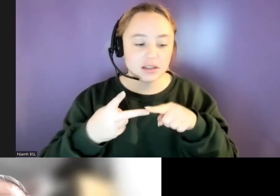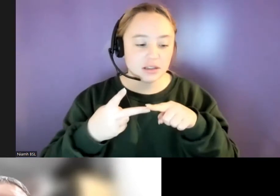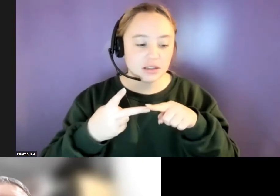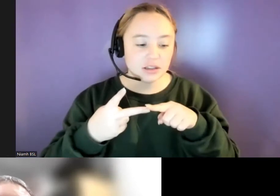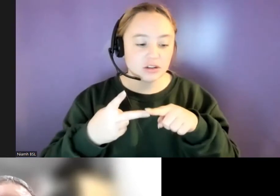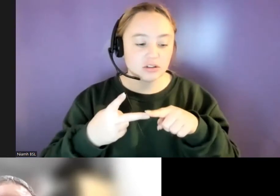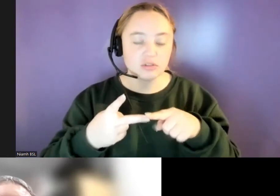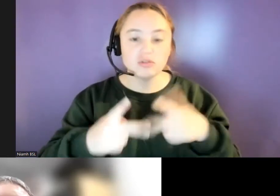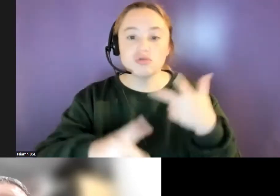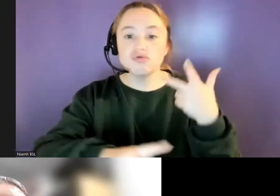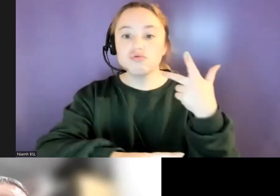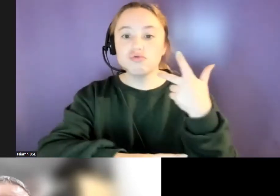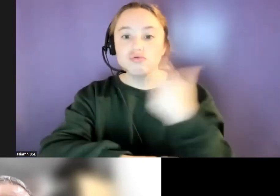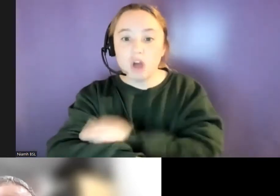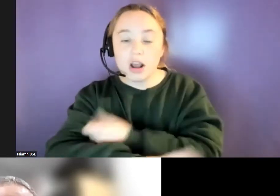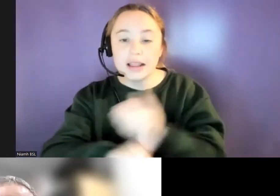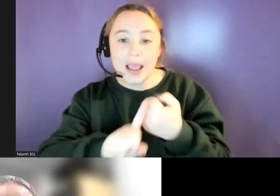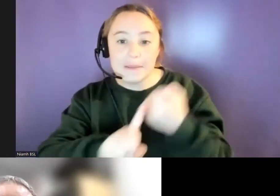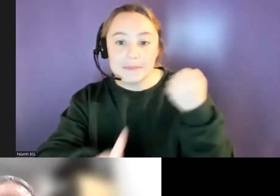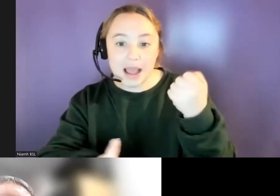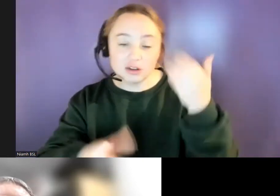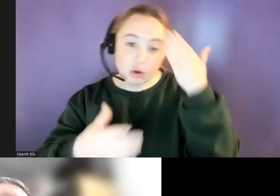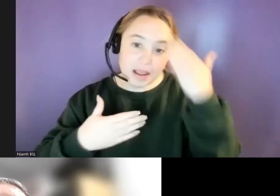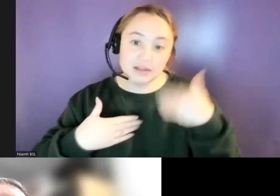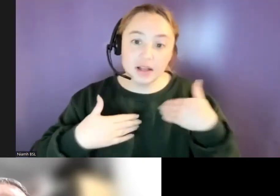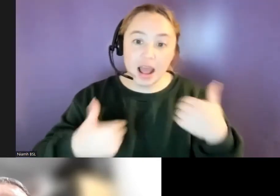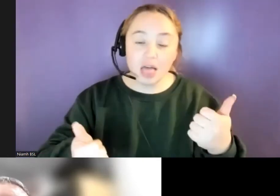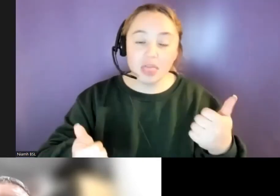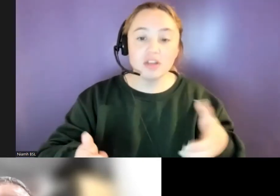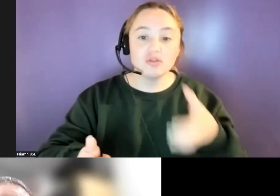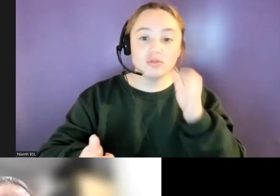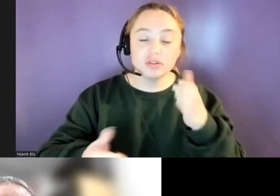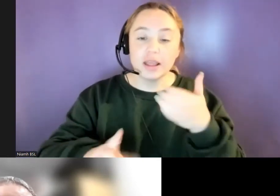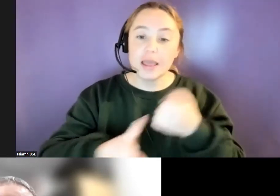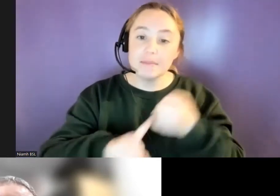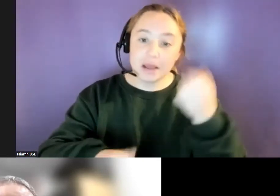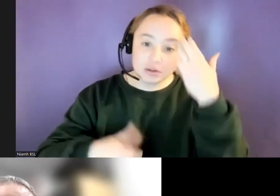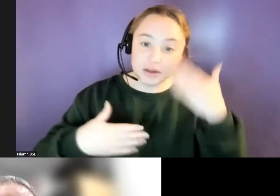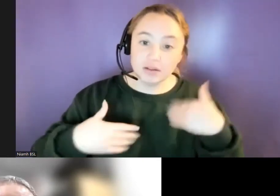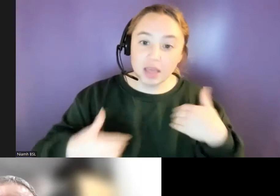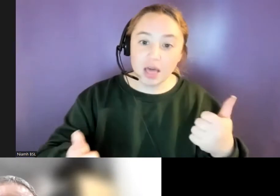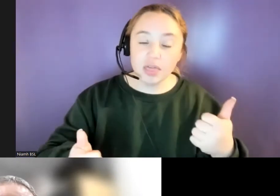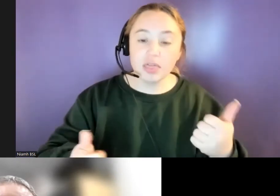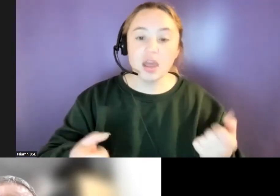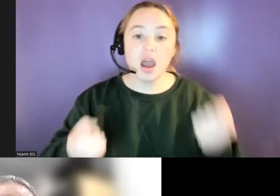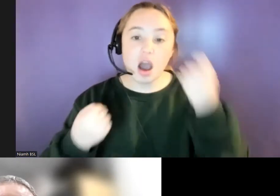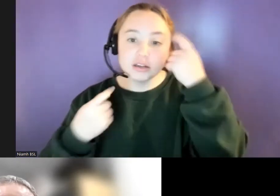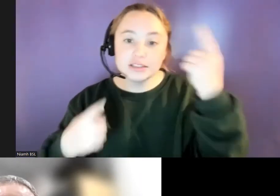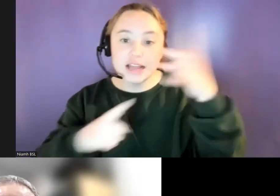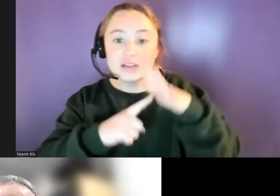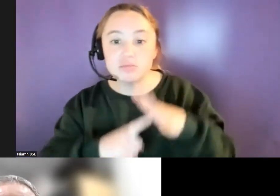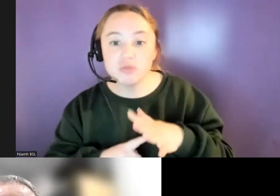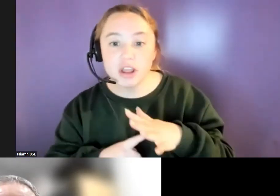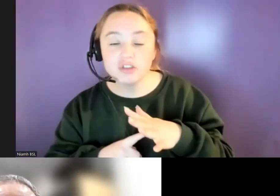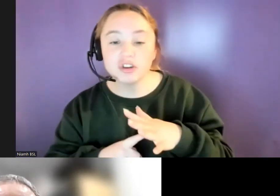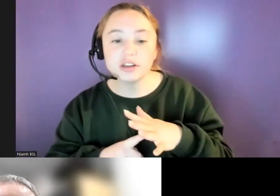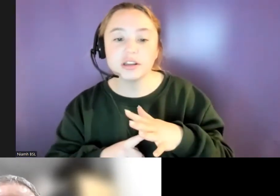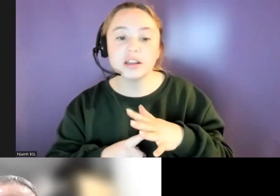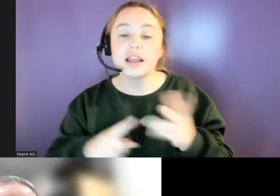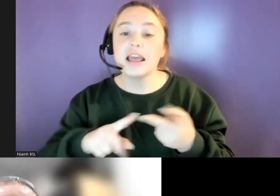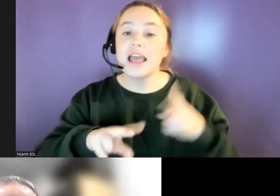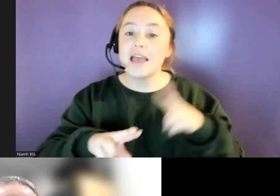and drugs on mental health, understanding depression, how to offer first aid to someone experiencing